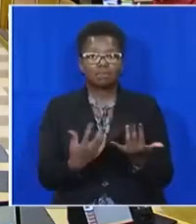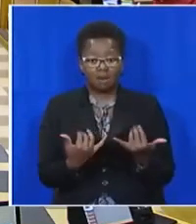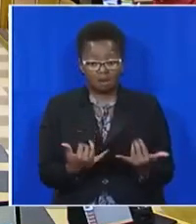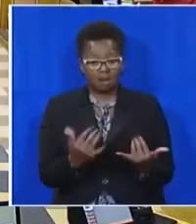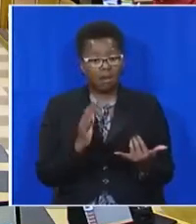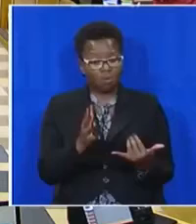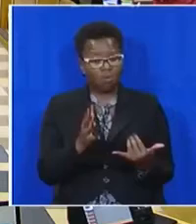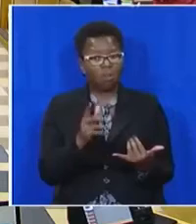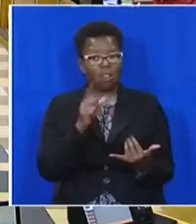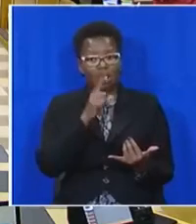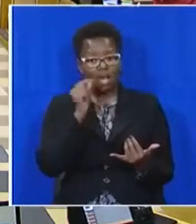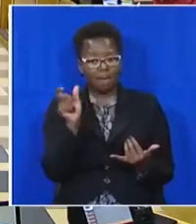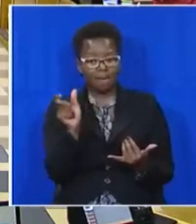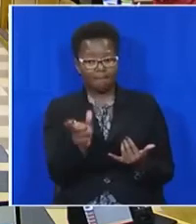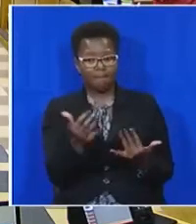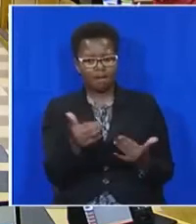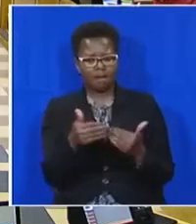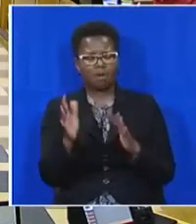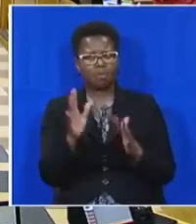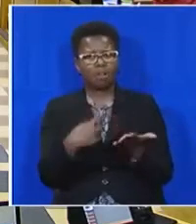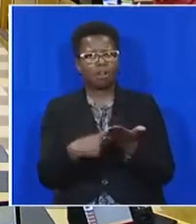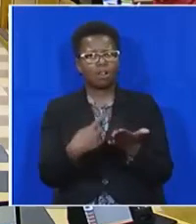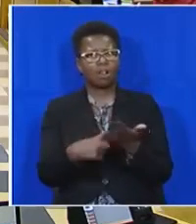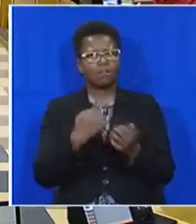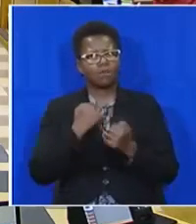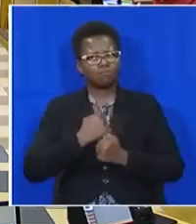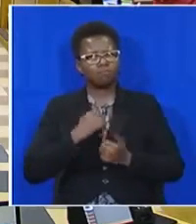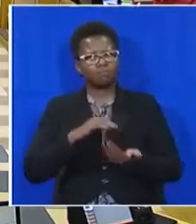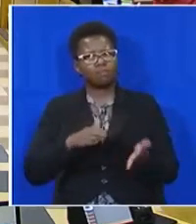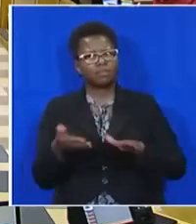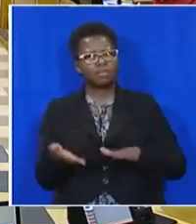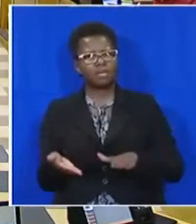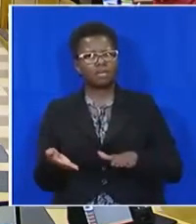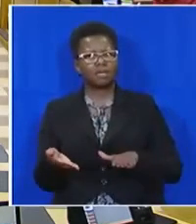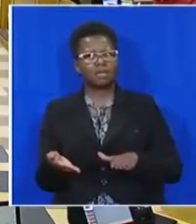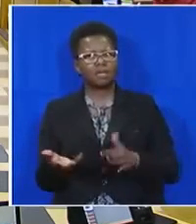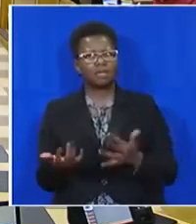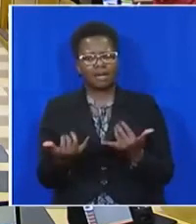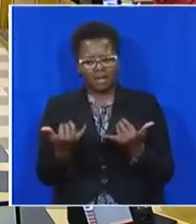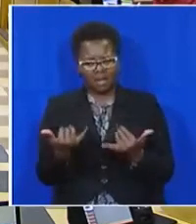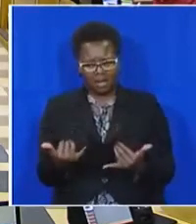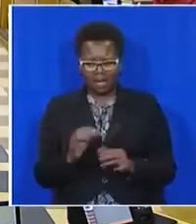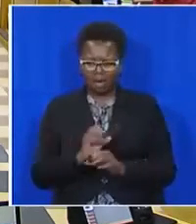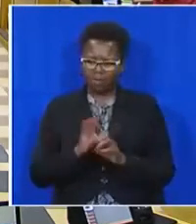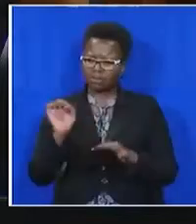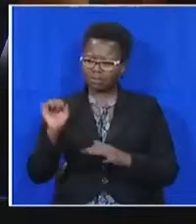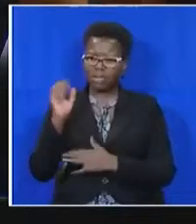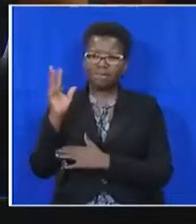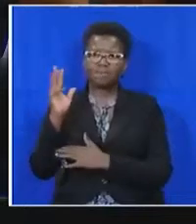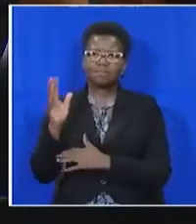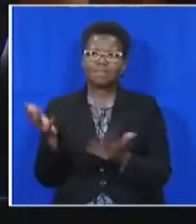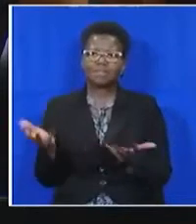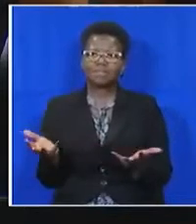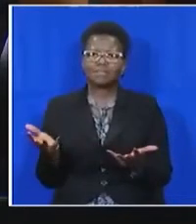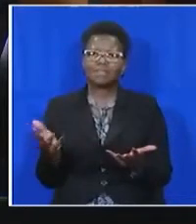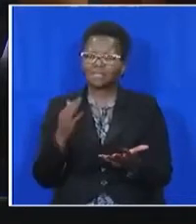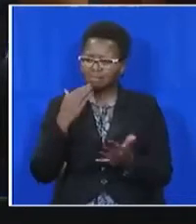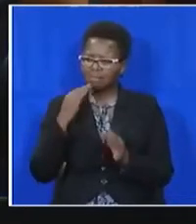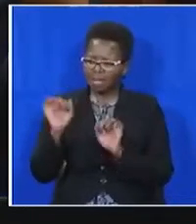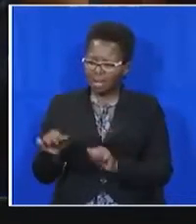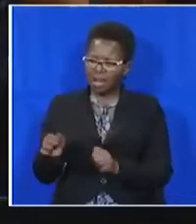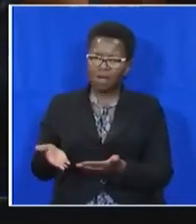gentleman he's referring to as the next order of business. The Honourable Member is just busy introducing his debate, so let's allow him to do